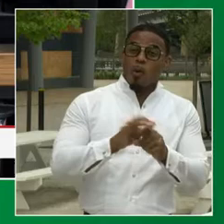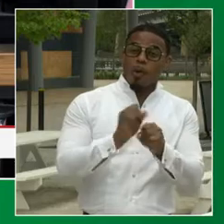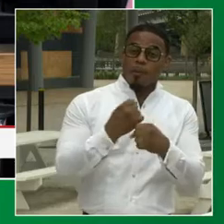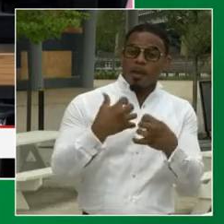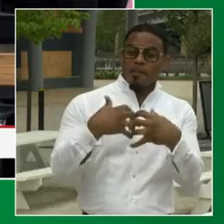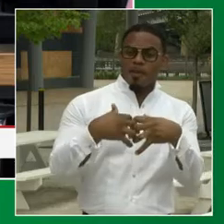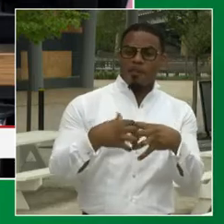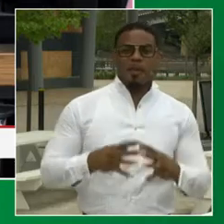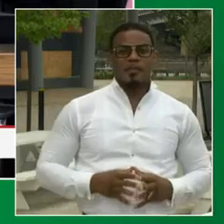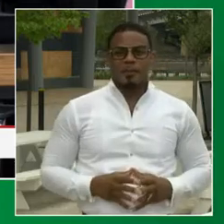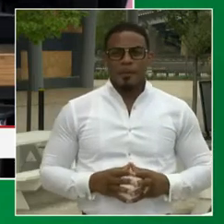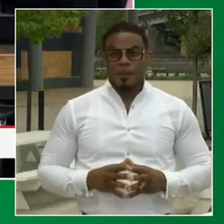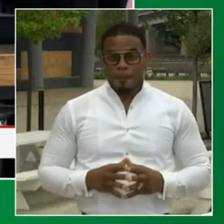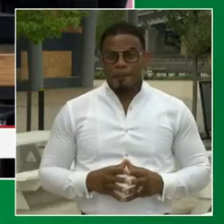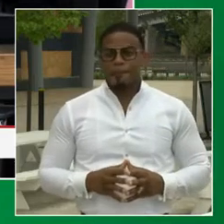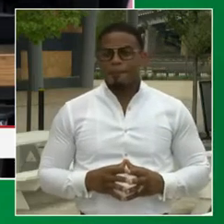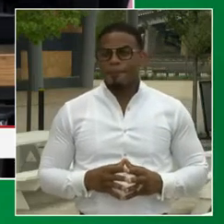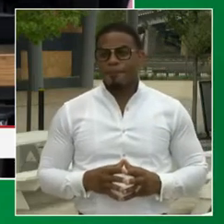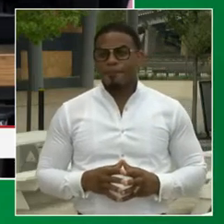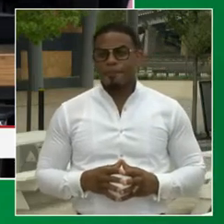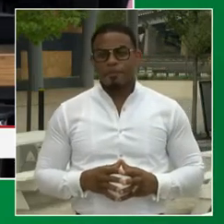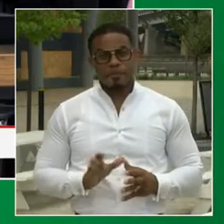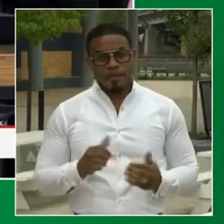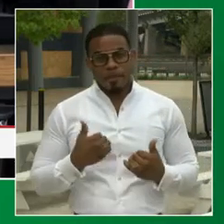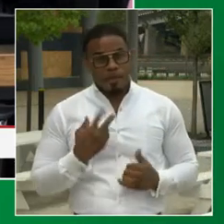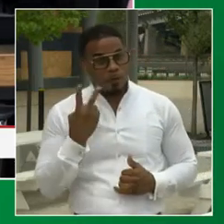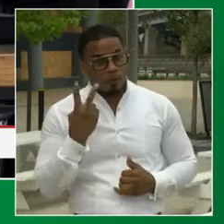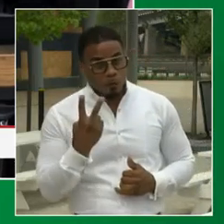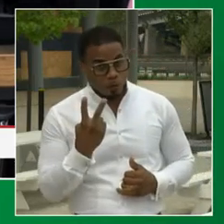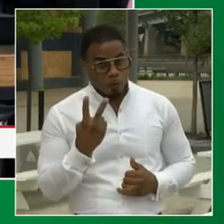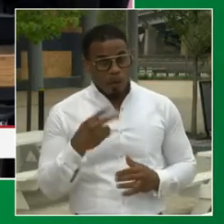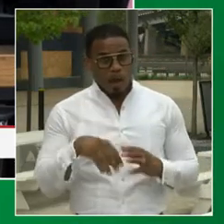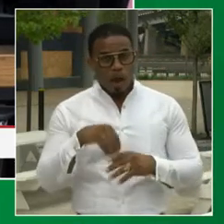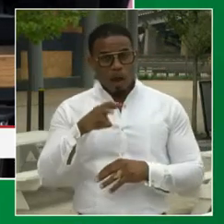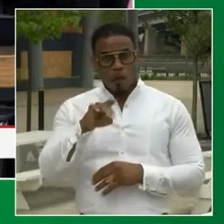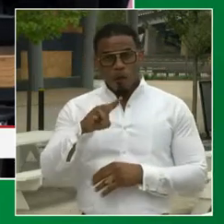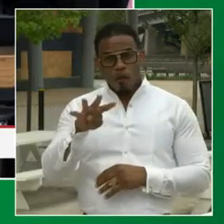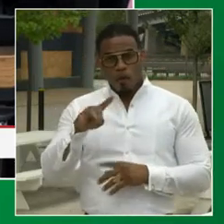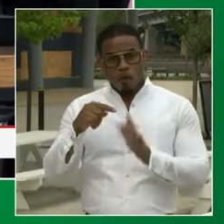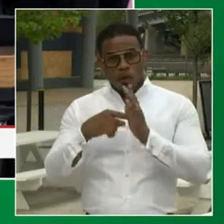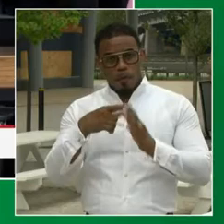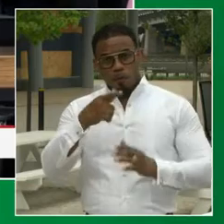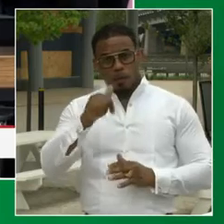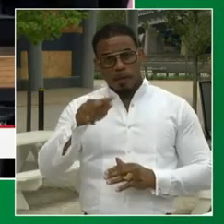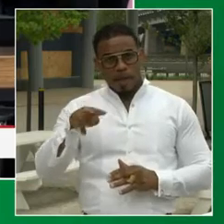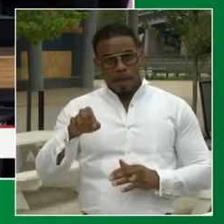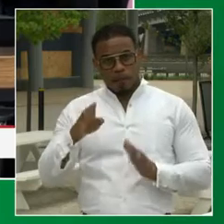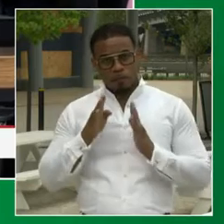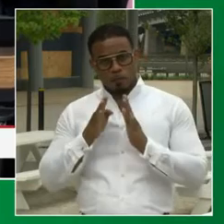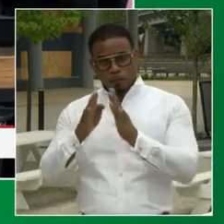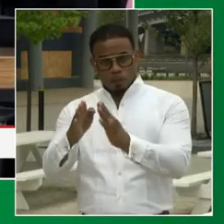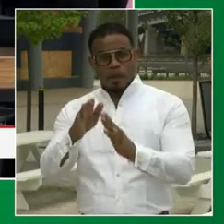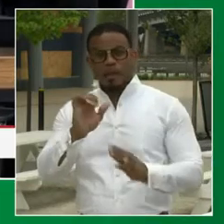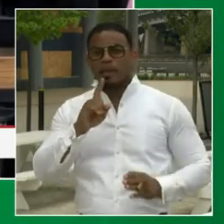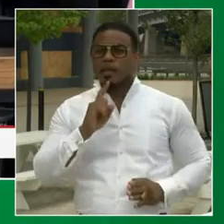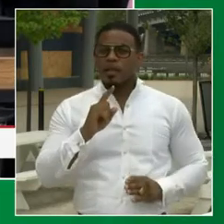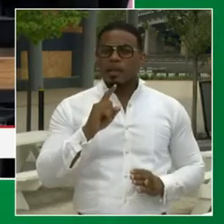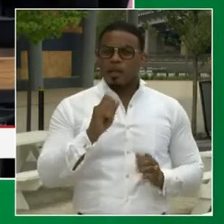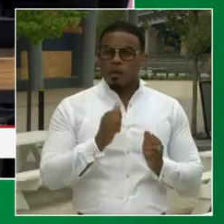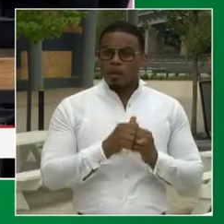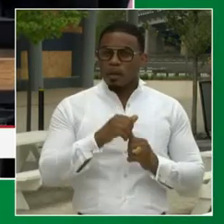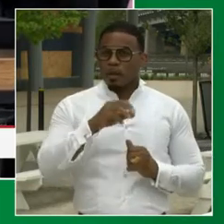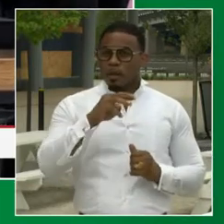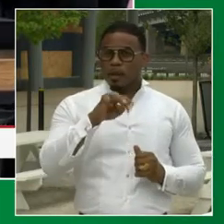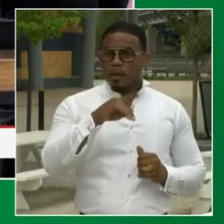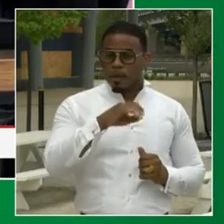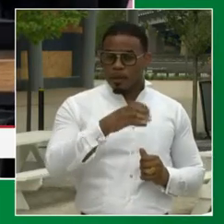Made Manufacturing Grant. So we have 2 out of Ward 4 representing the Georgia Avenue corridor. And it is with